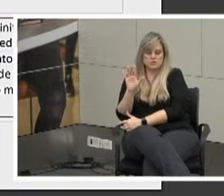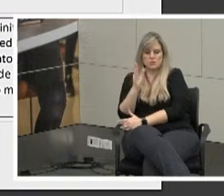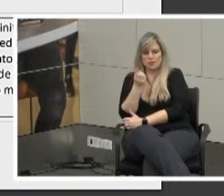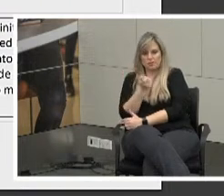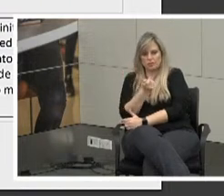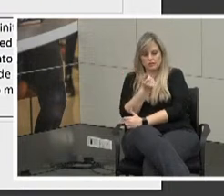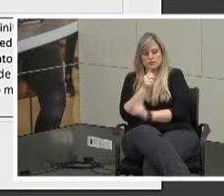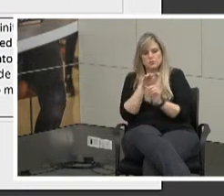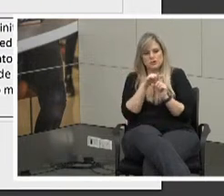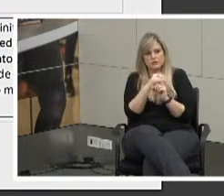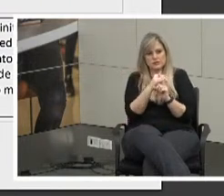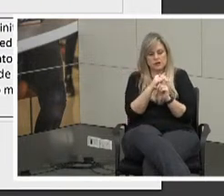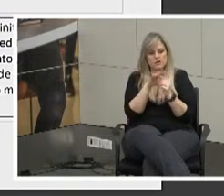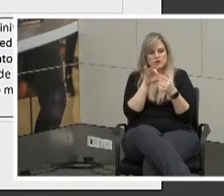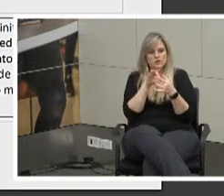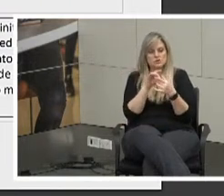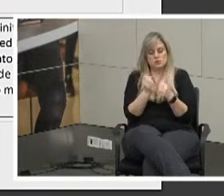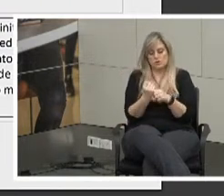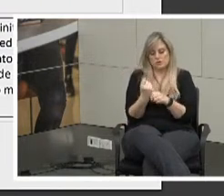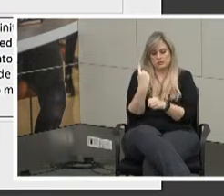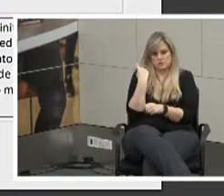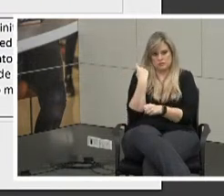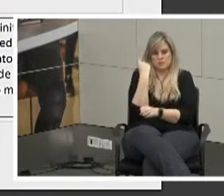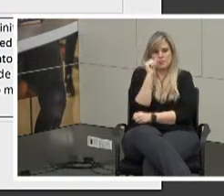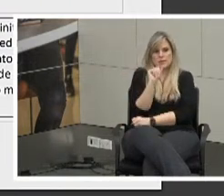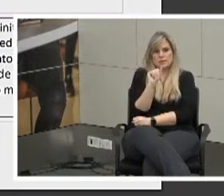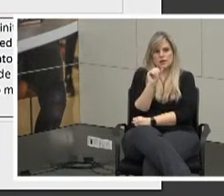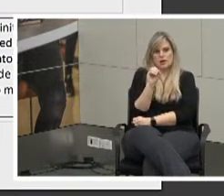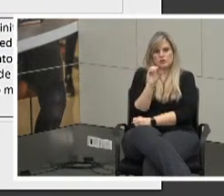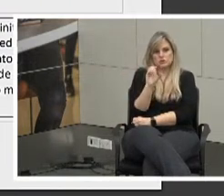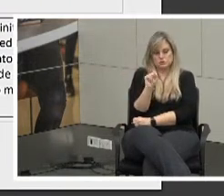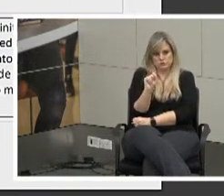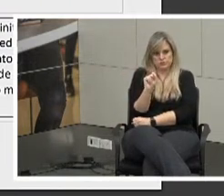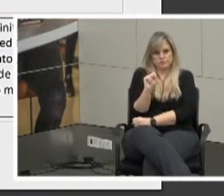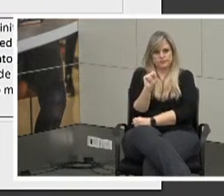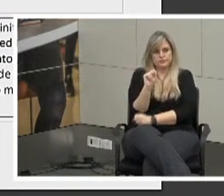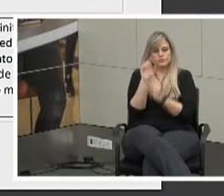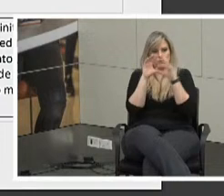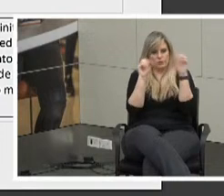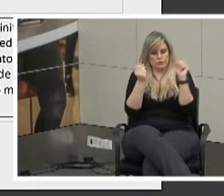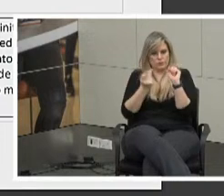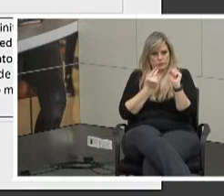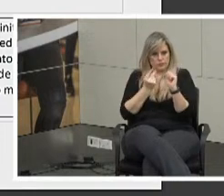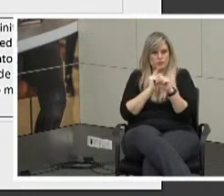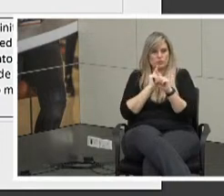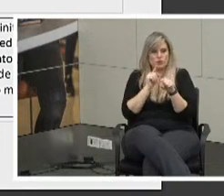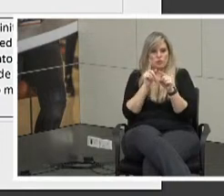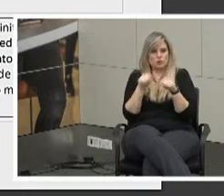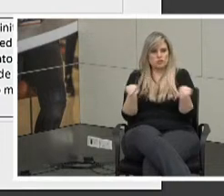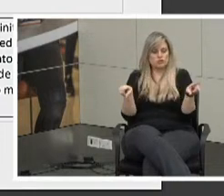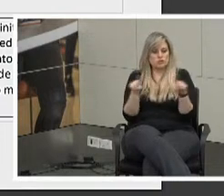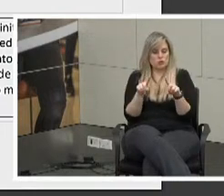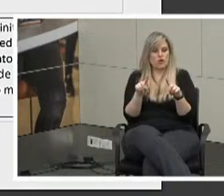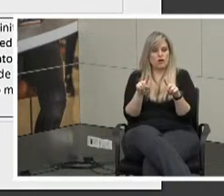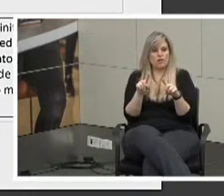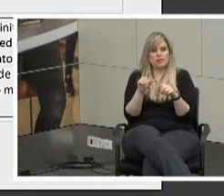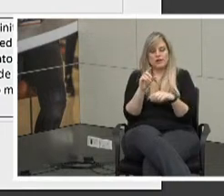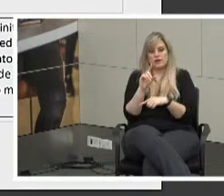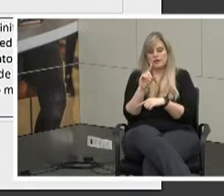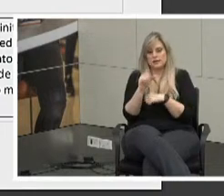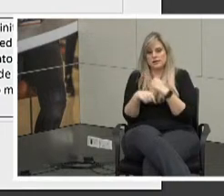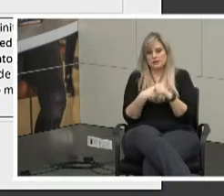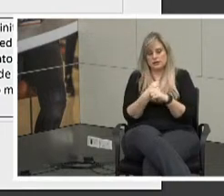you um and last October um the superintendent and I uh reported to you all that in the year